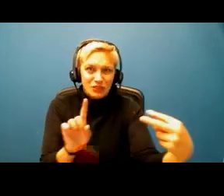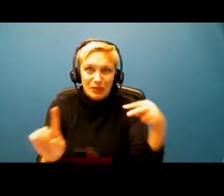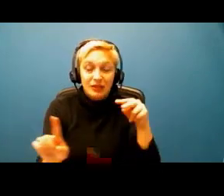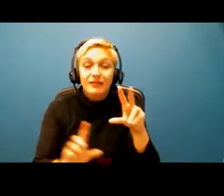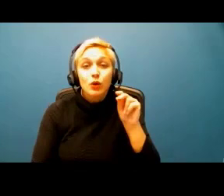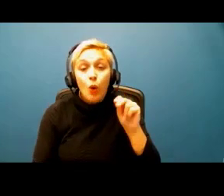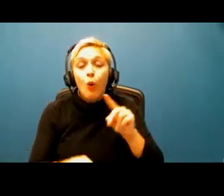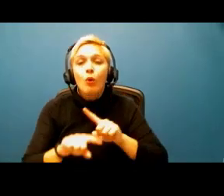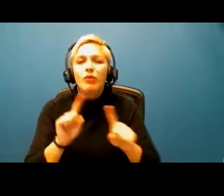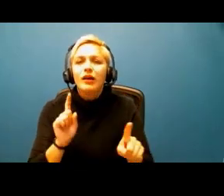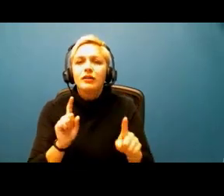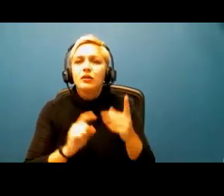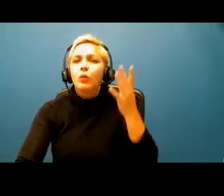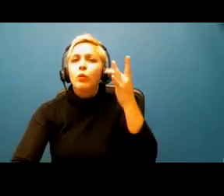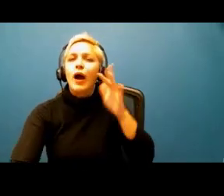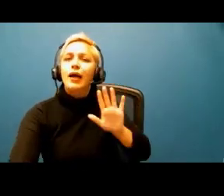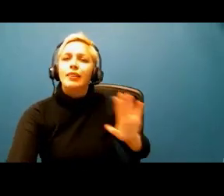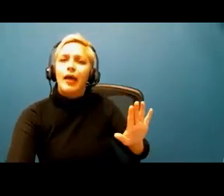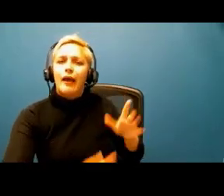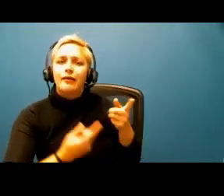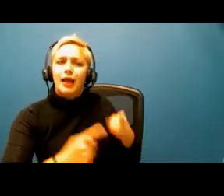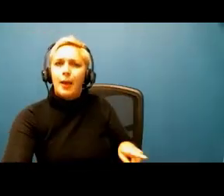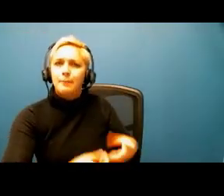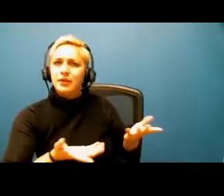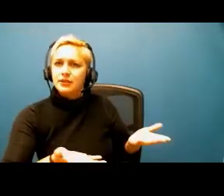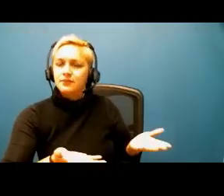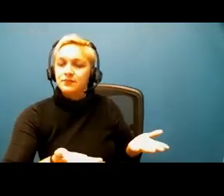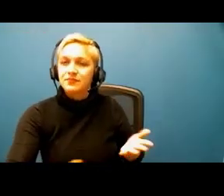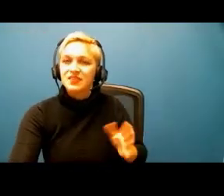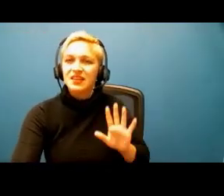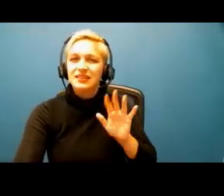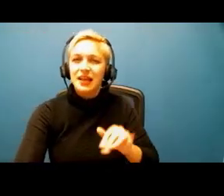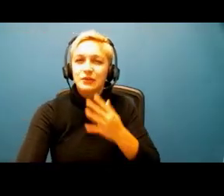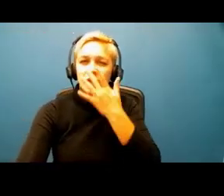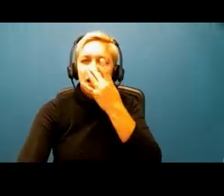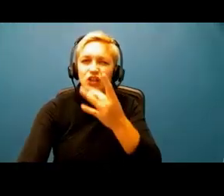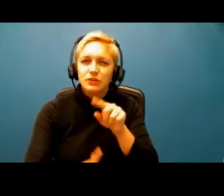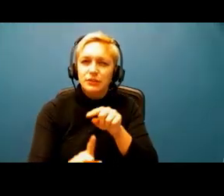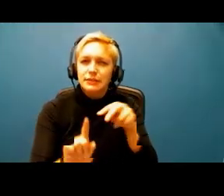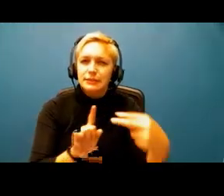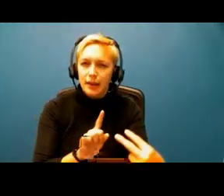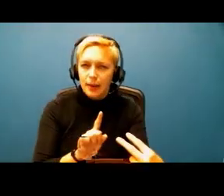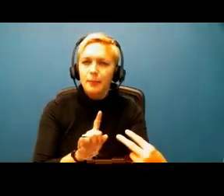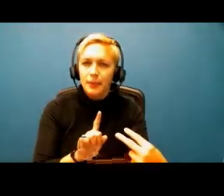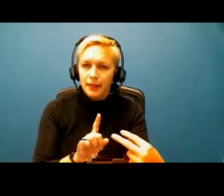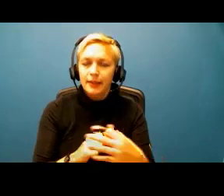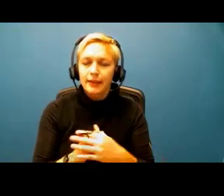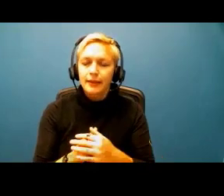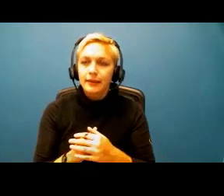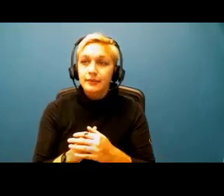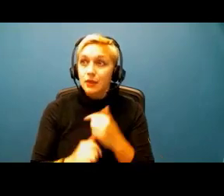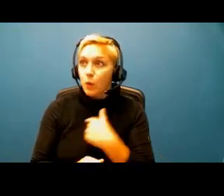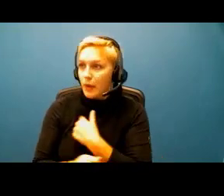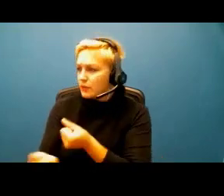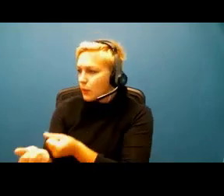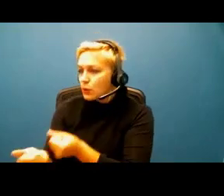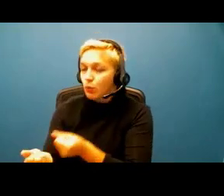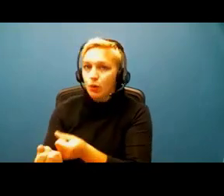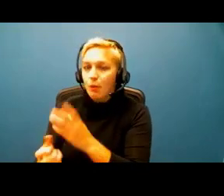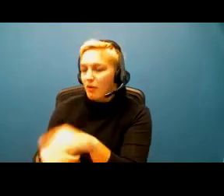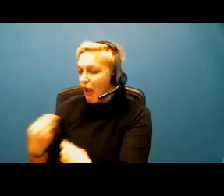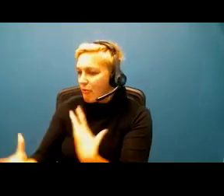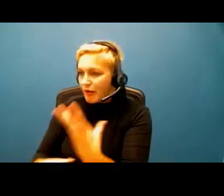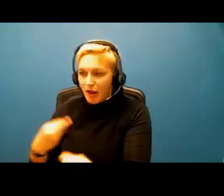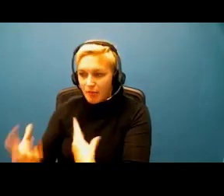So in my mind, it was an interesting dynamic of a conversation about how we're showing up for kids and the lens we have to look through that's